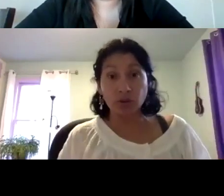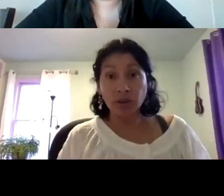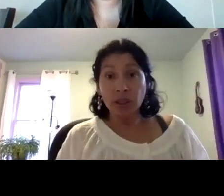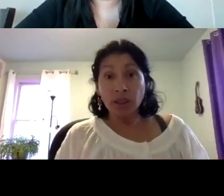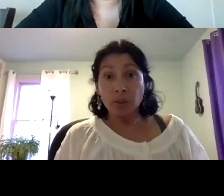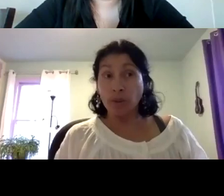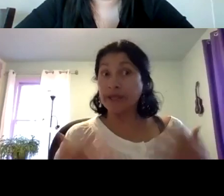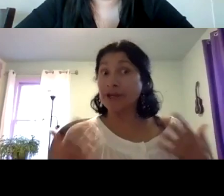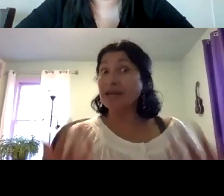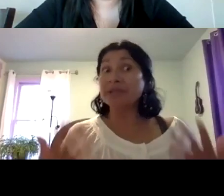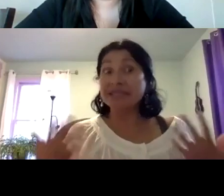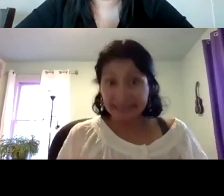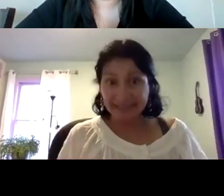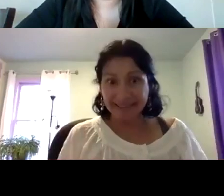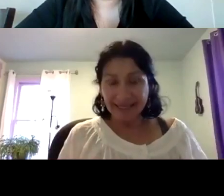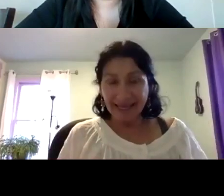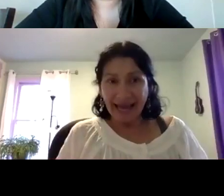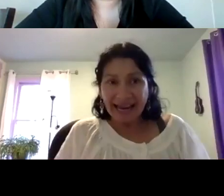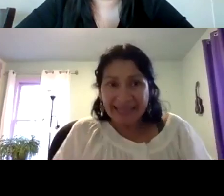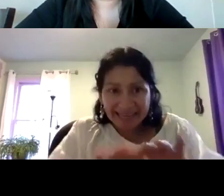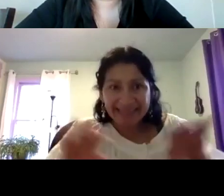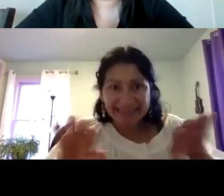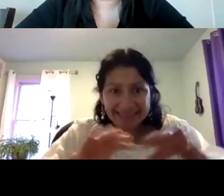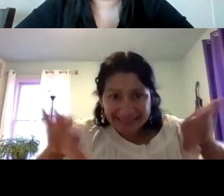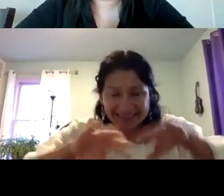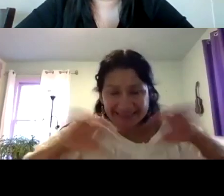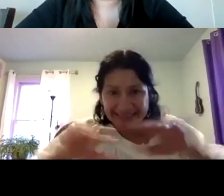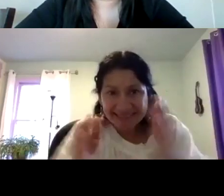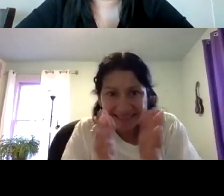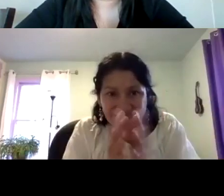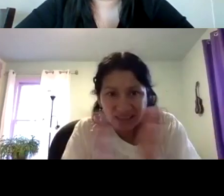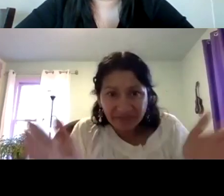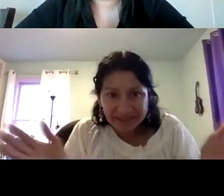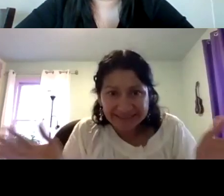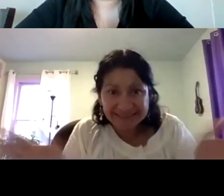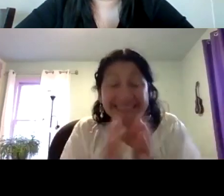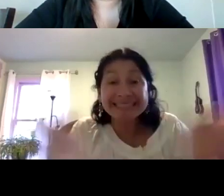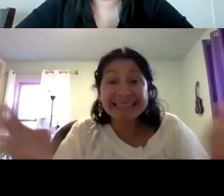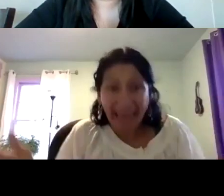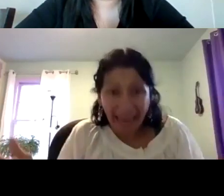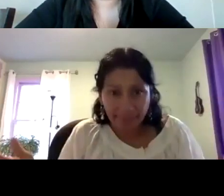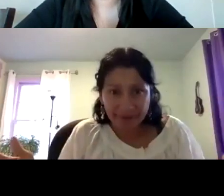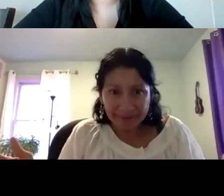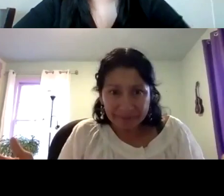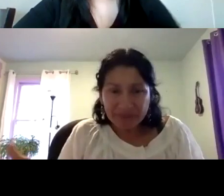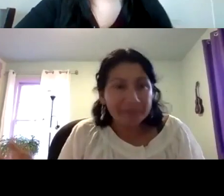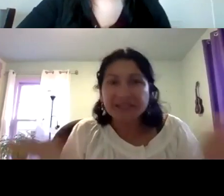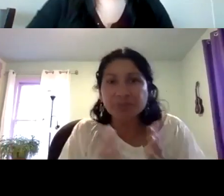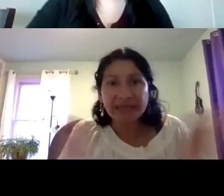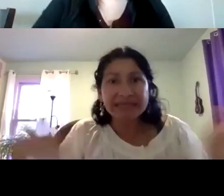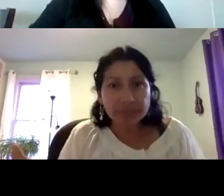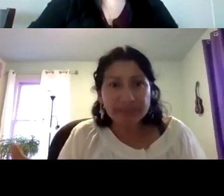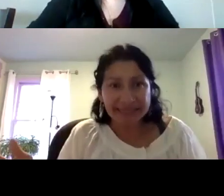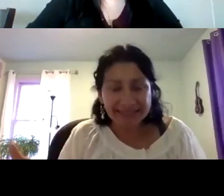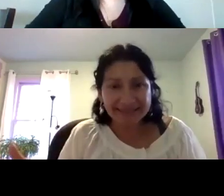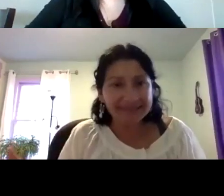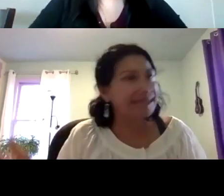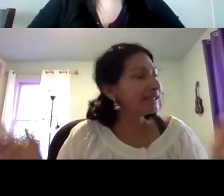school, we're gonna be seeing again this